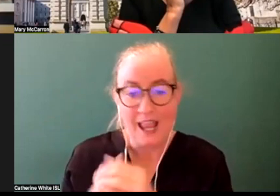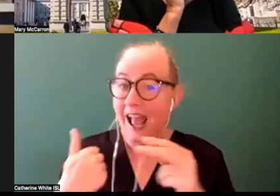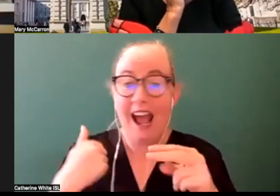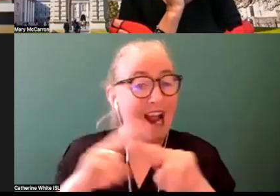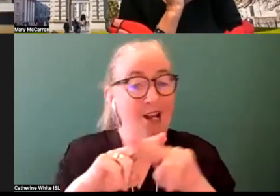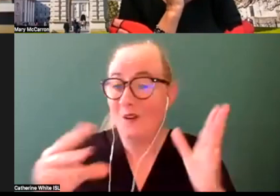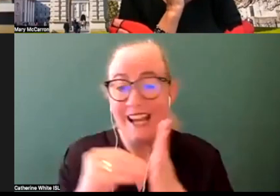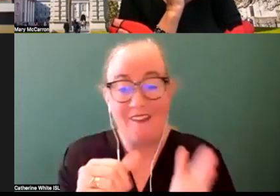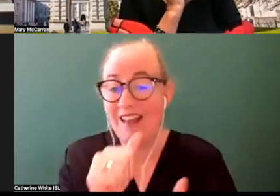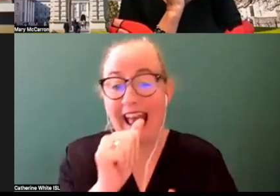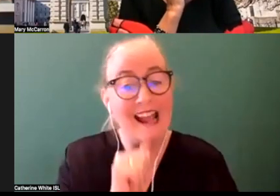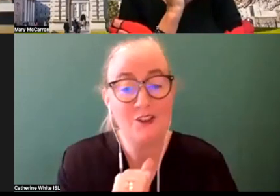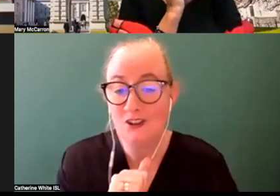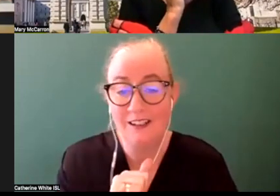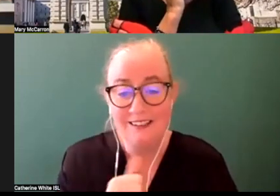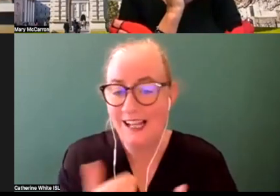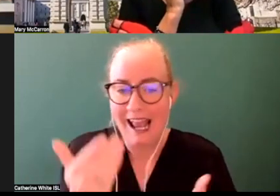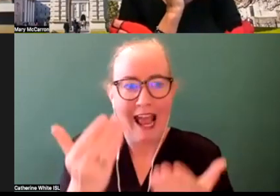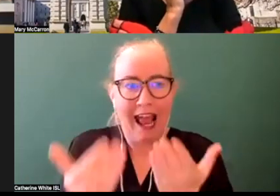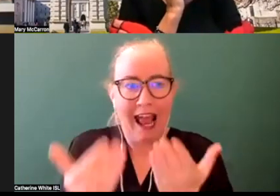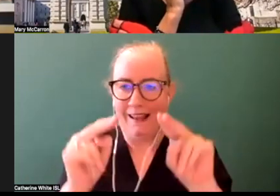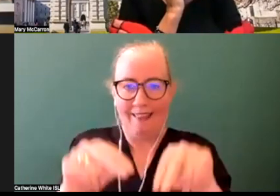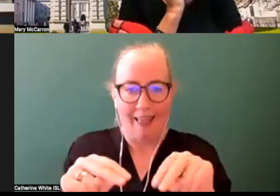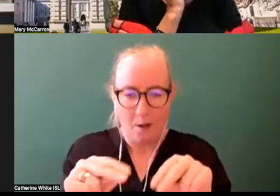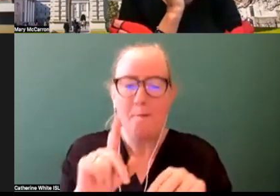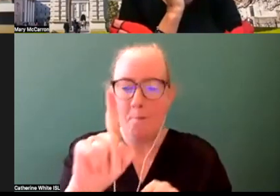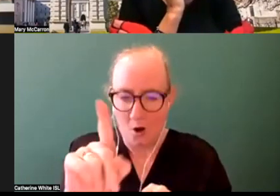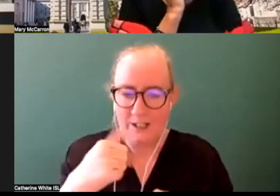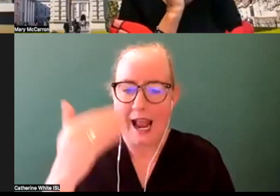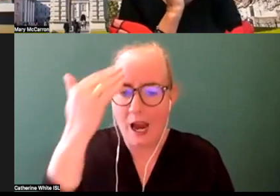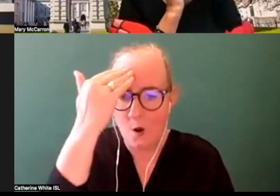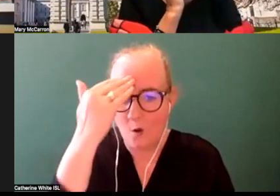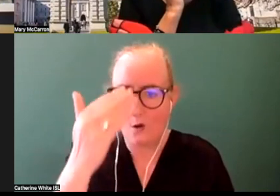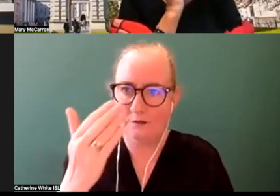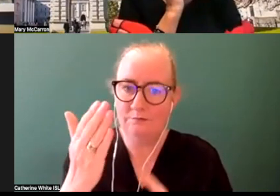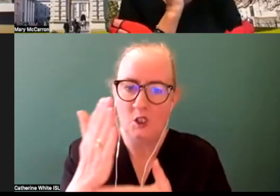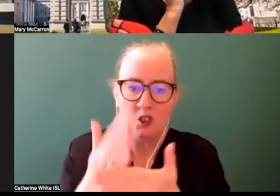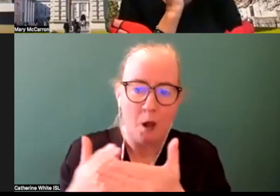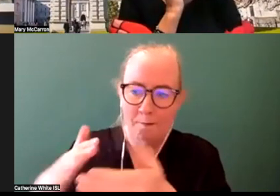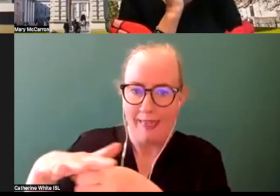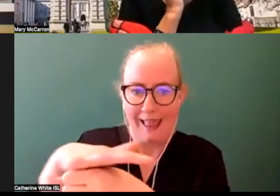in terms of how we can do it, but I do know that in the areas where there was